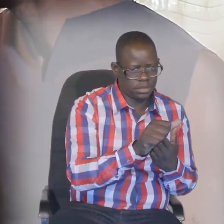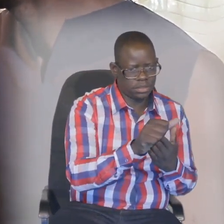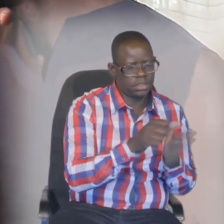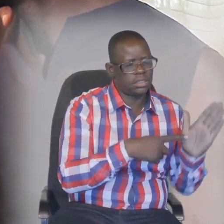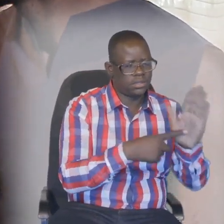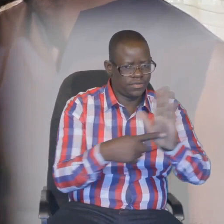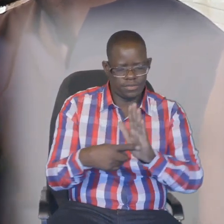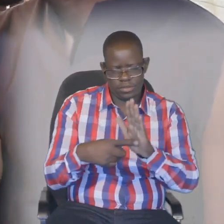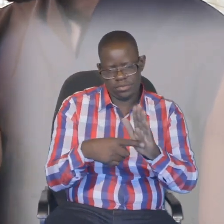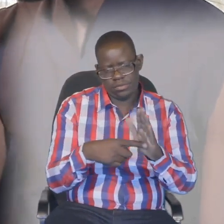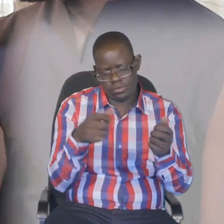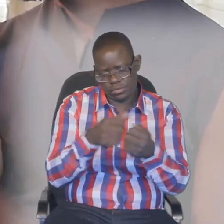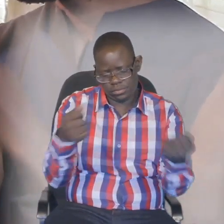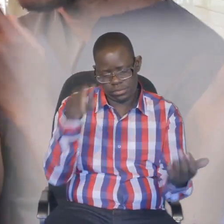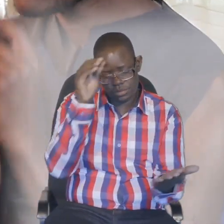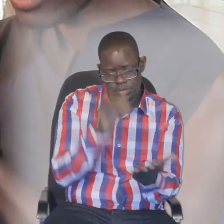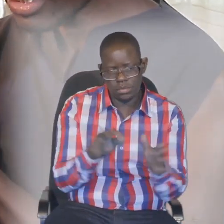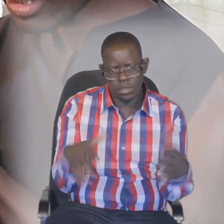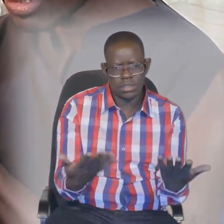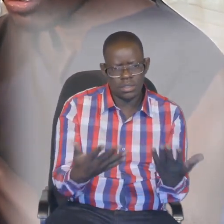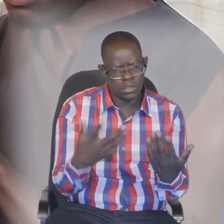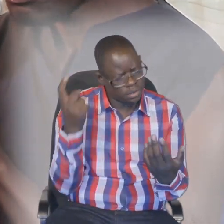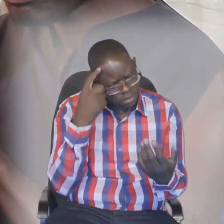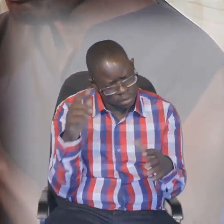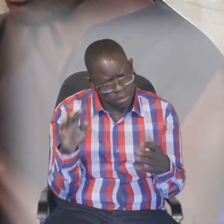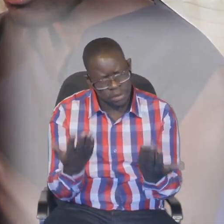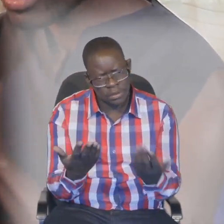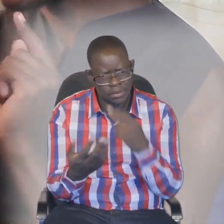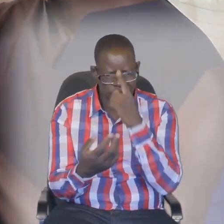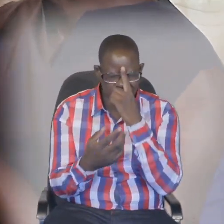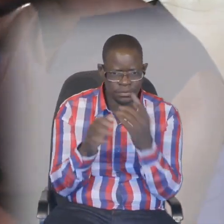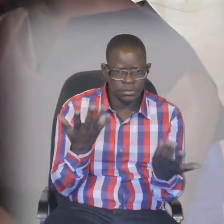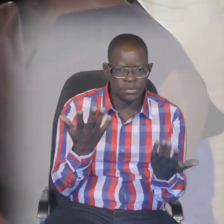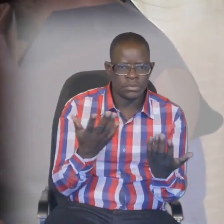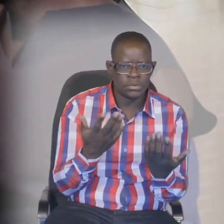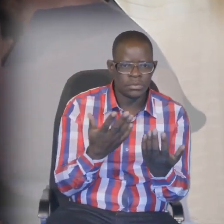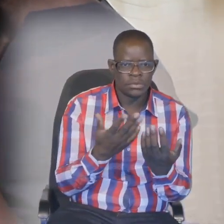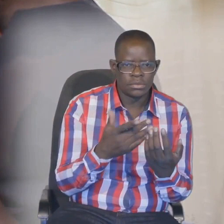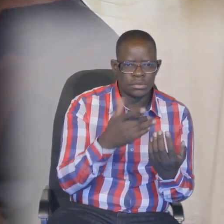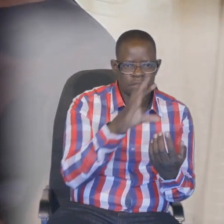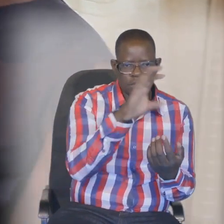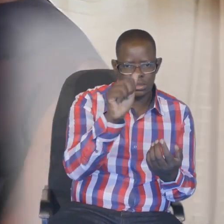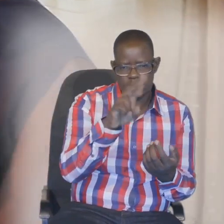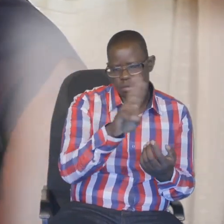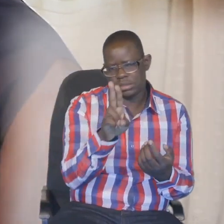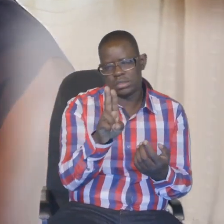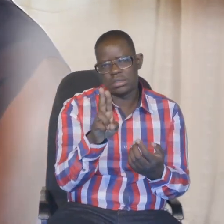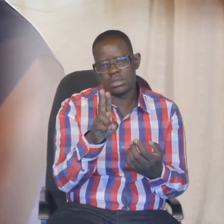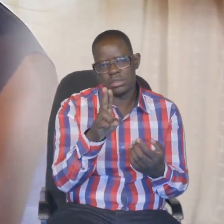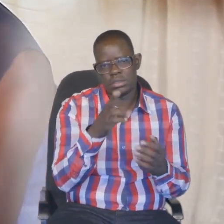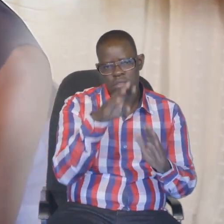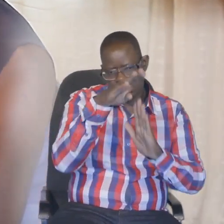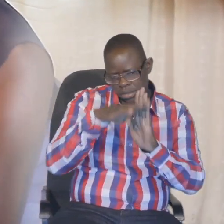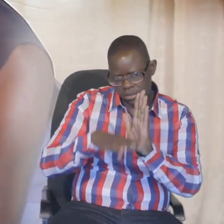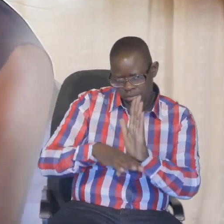How will this be recorded, Cecil? I think that the cash account will decrease